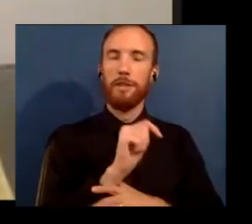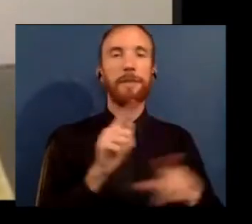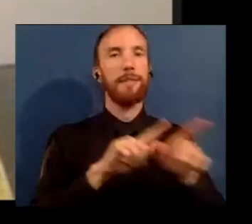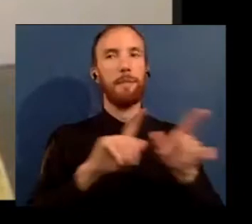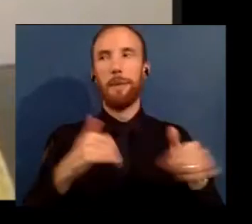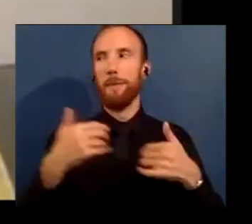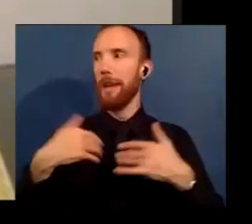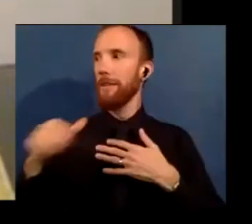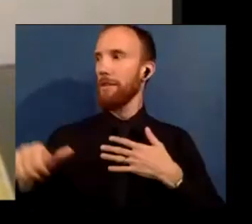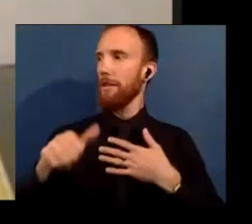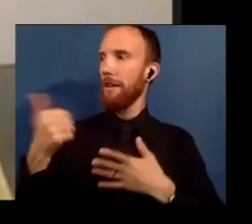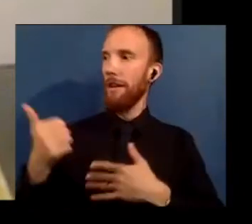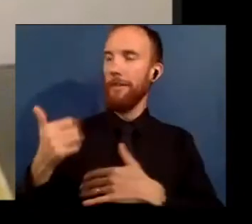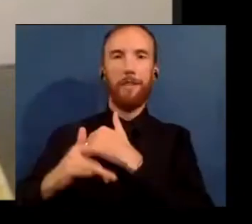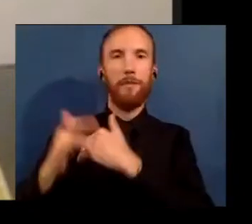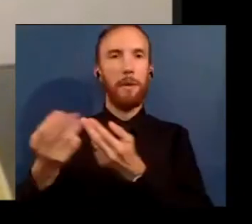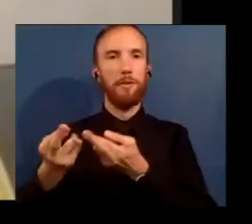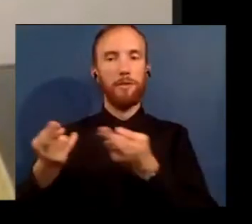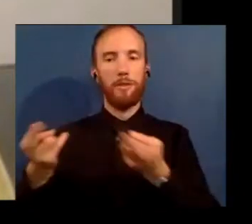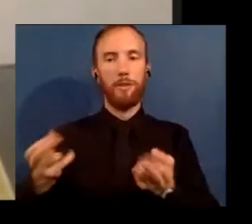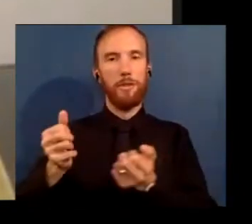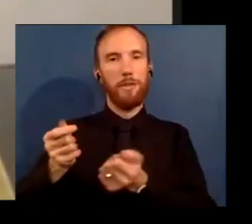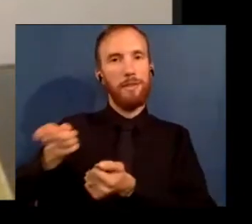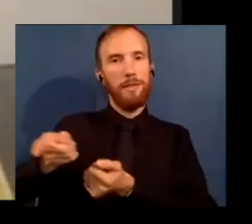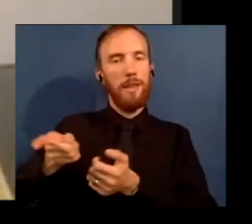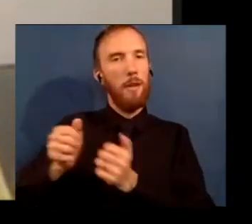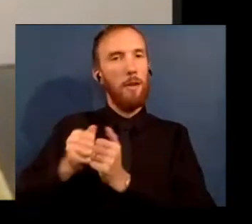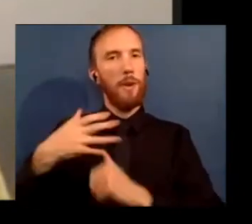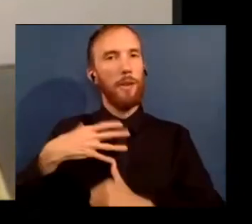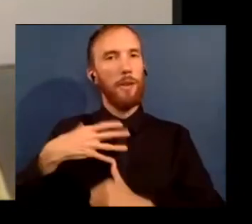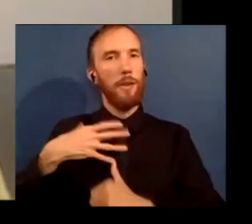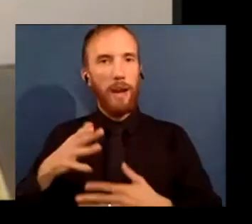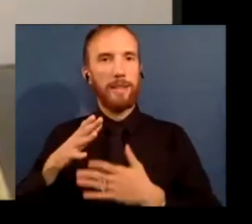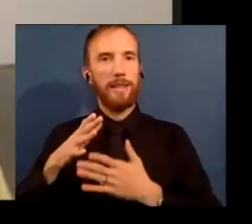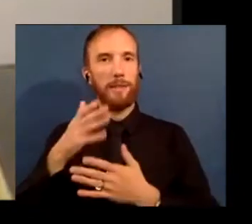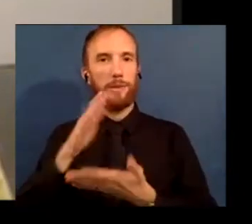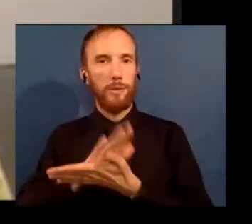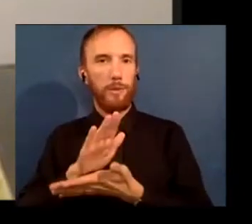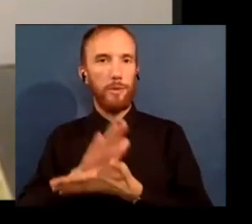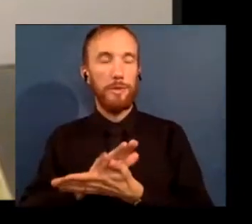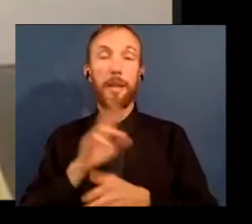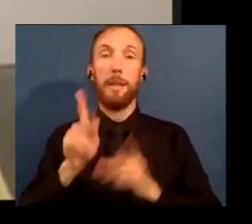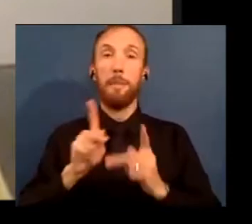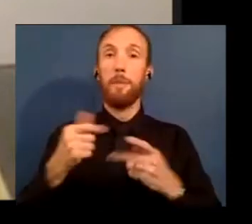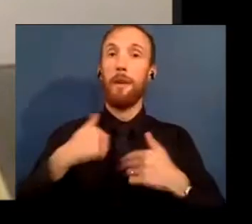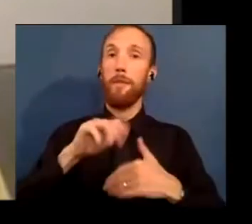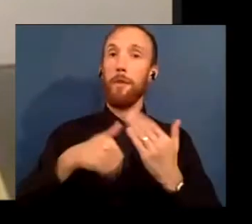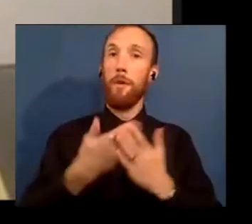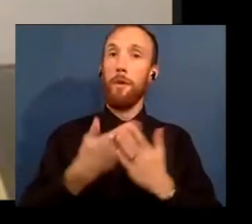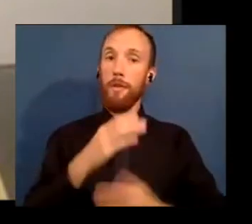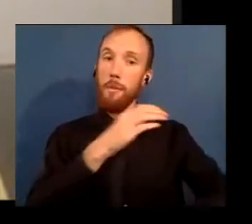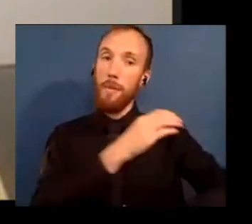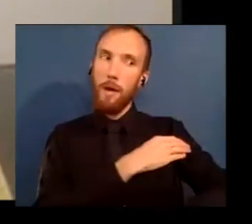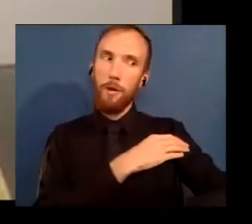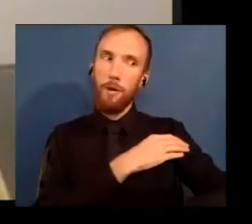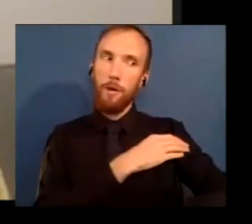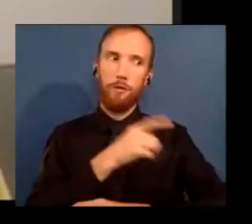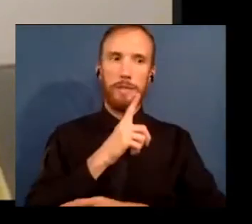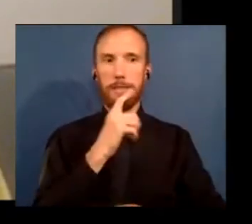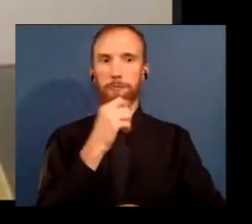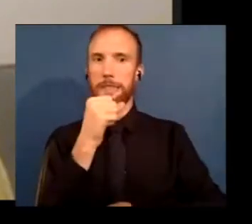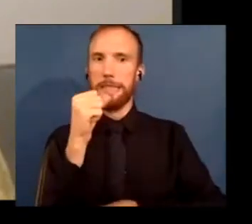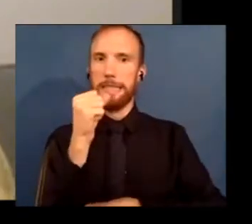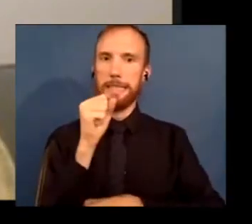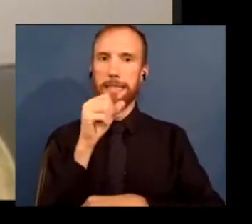schools serving white students just nearby. And those in power, who were resistant to desegregation, attempted to